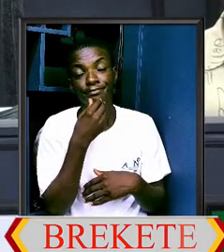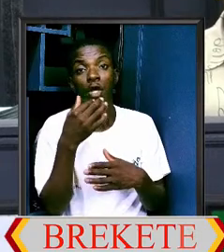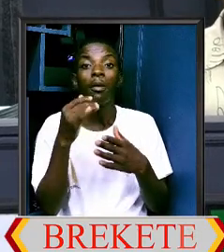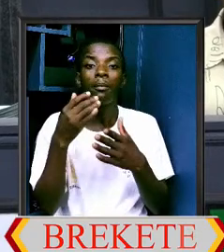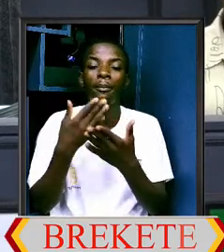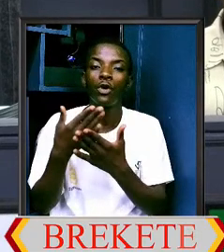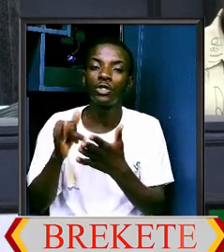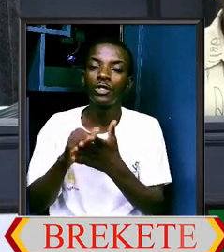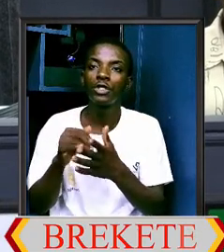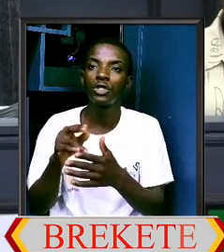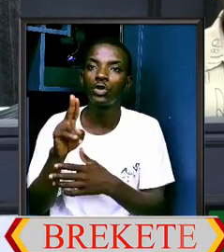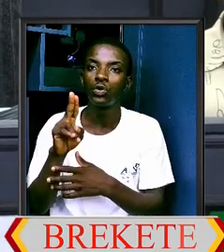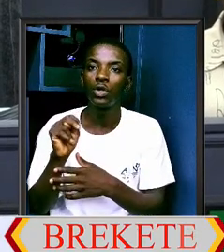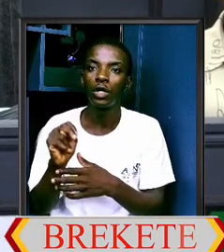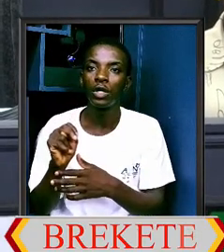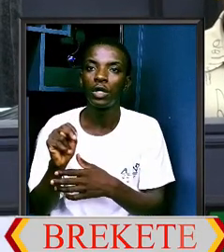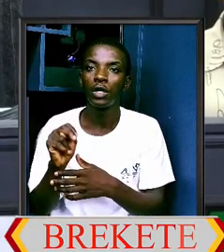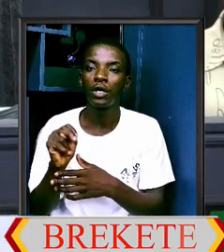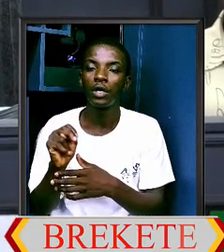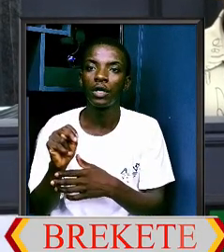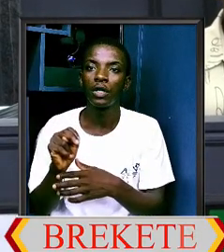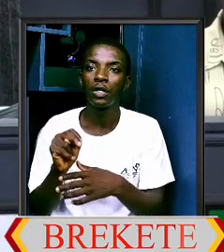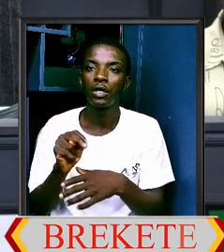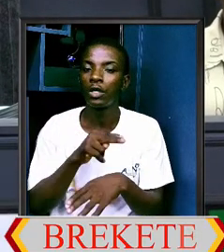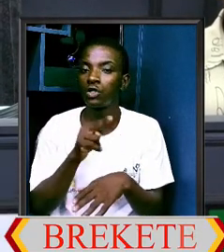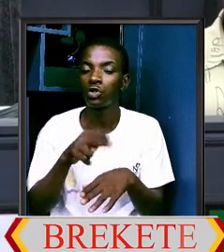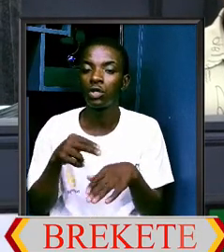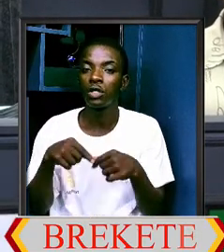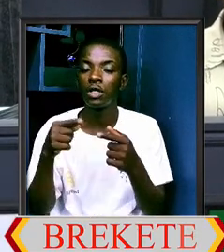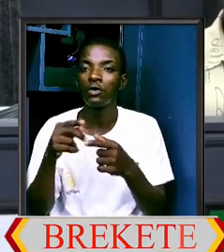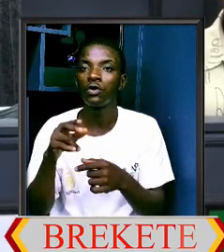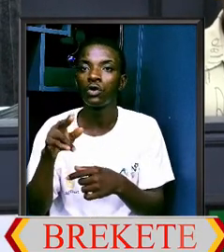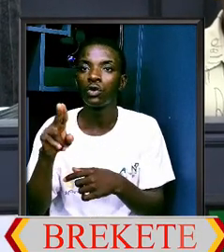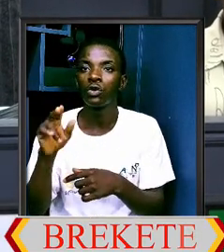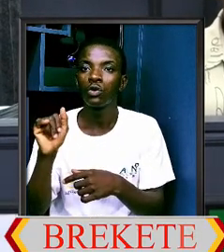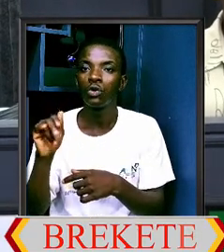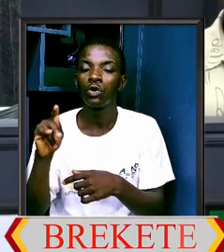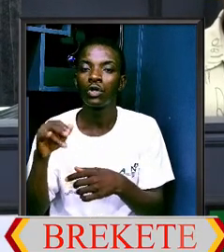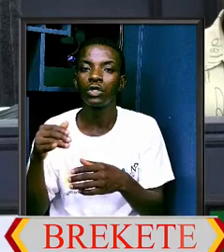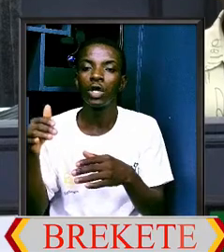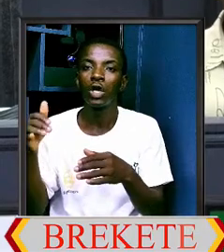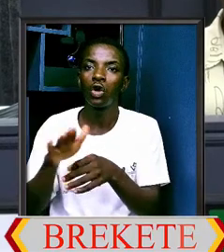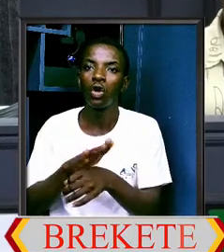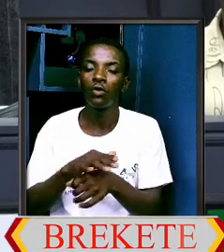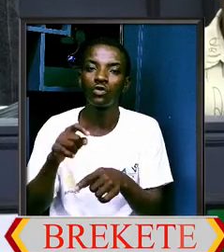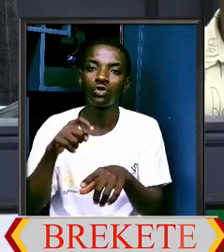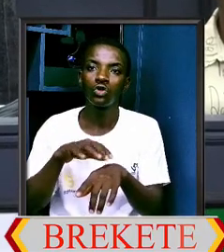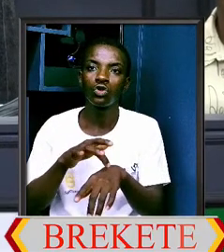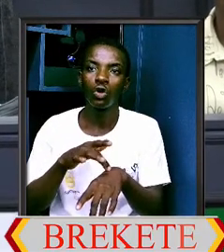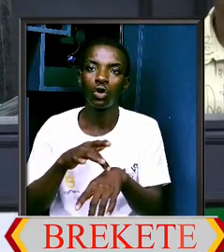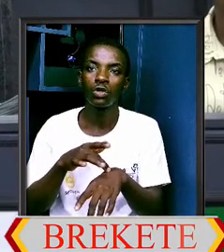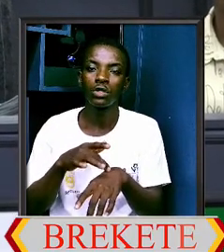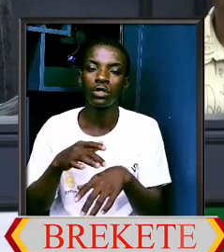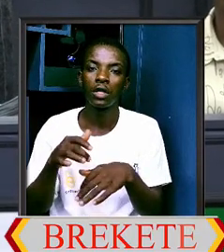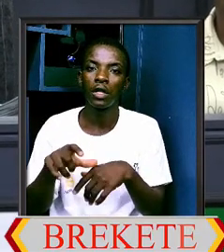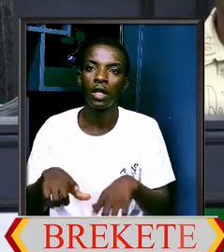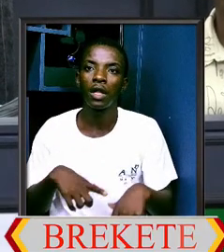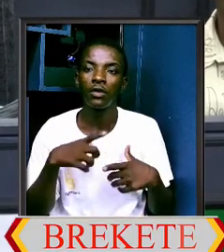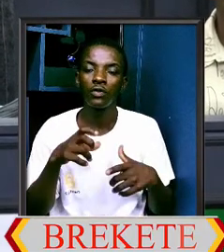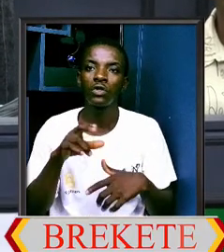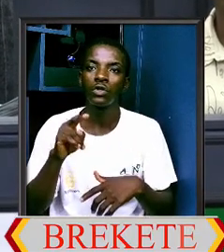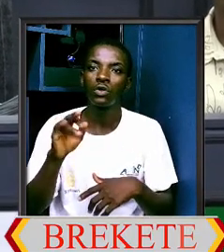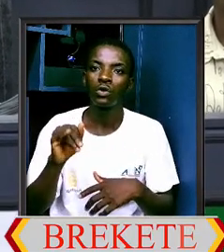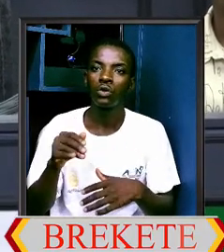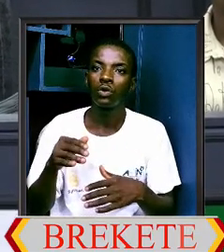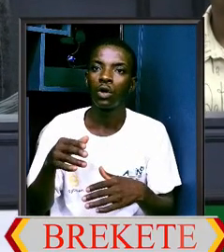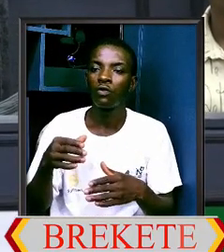Money where the United States government they carry give Ukraine is enough to touch more lives in the United States.